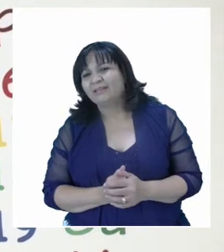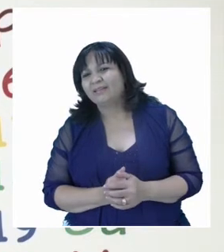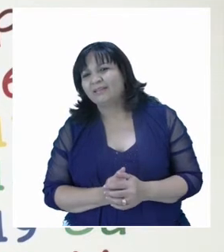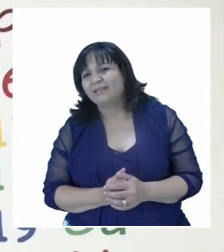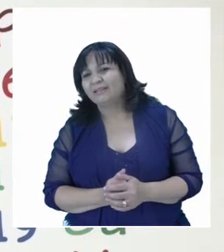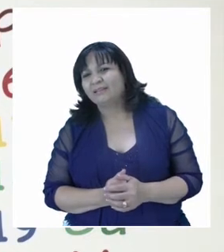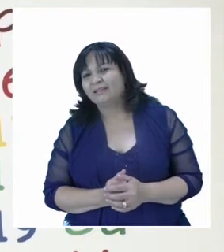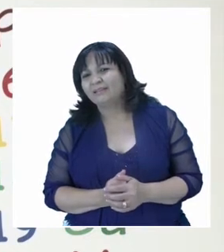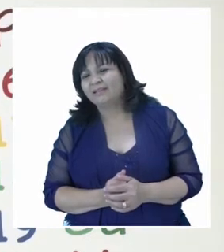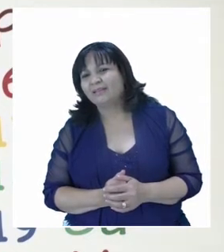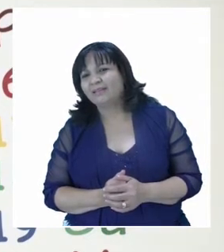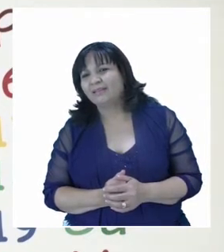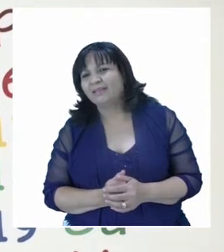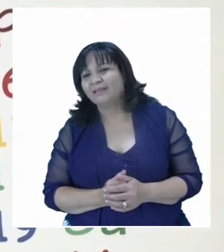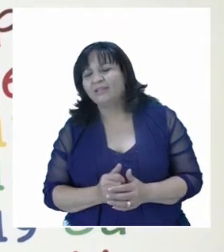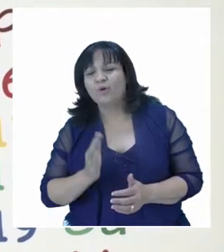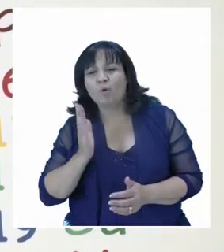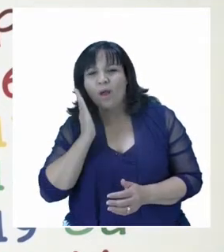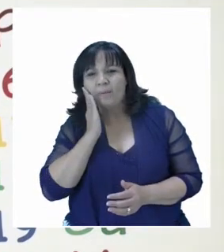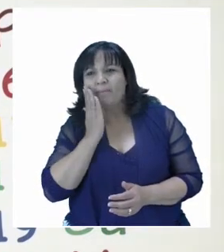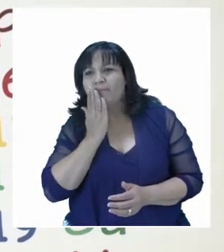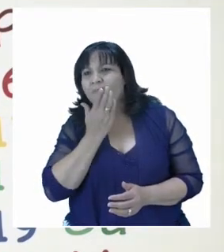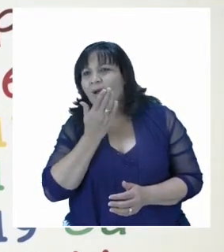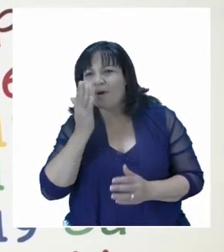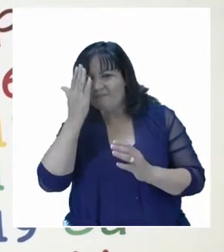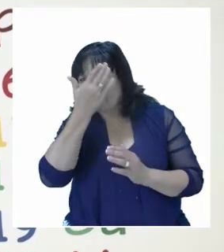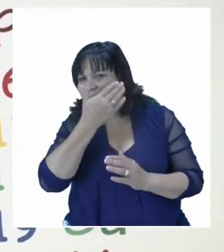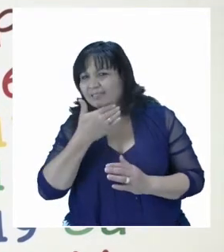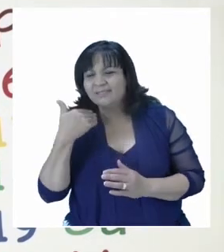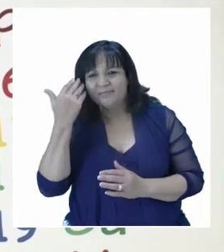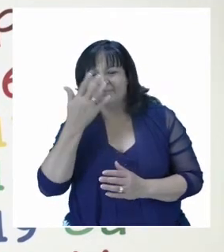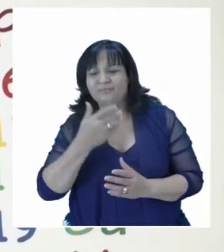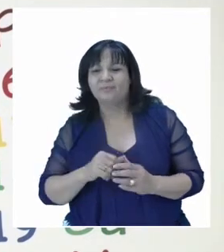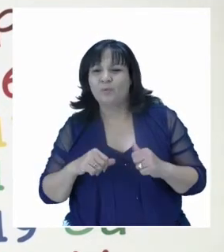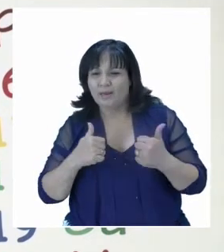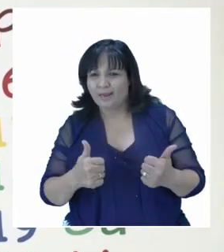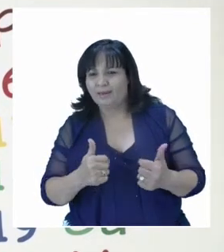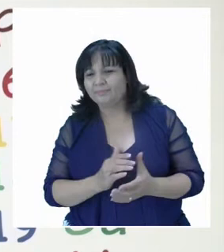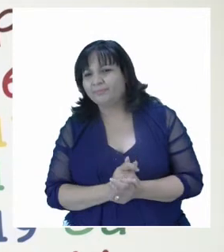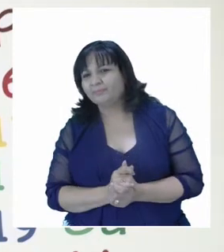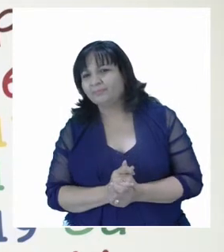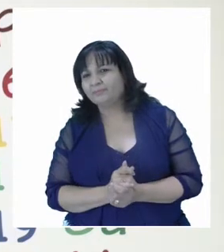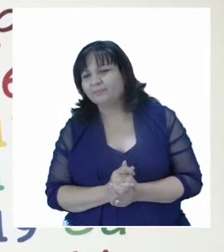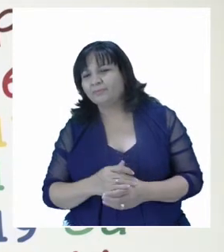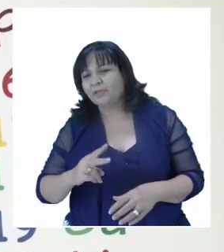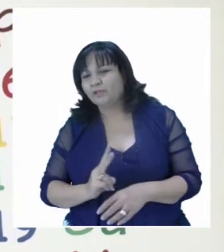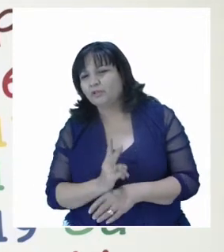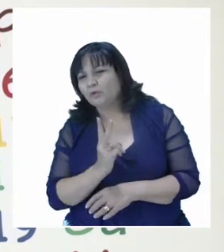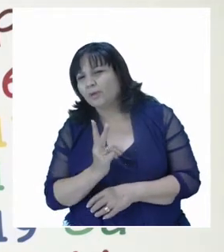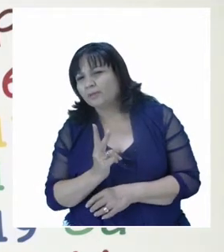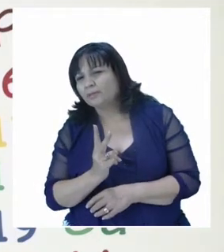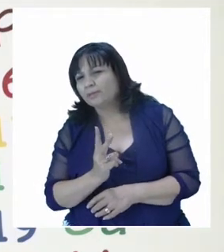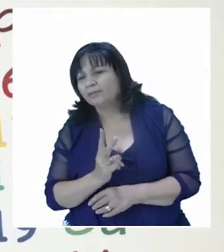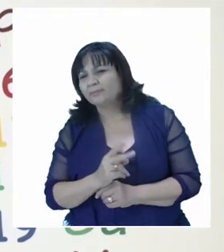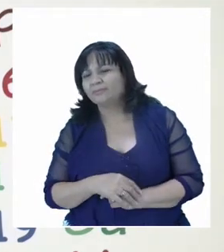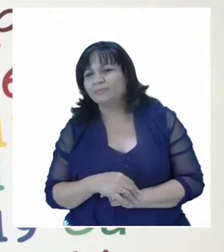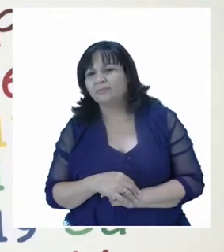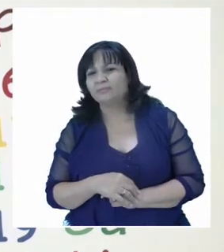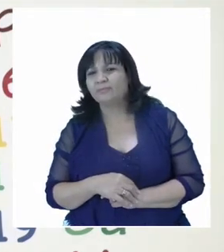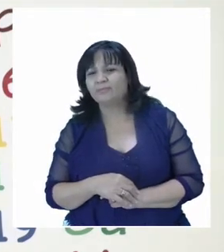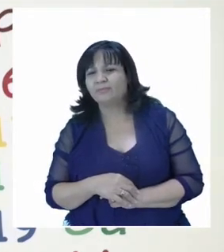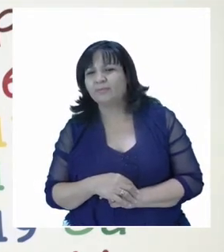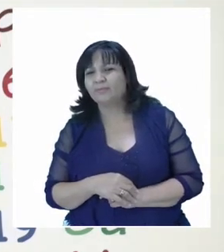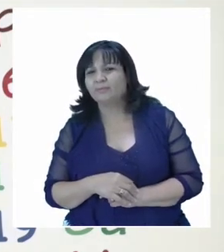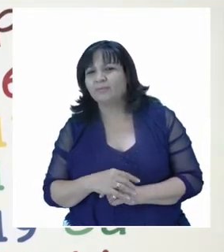our face. Well done. The next square thing I want to show you is a